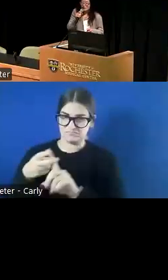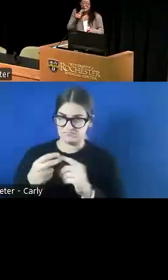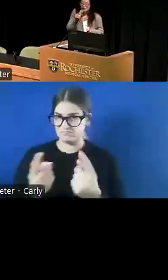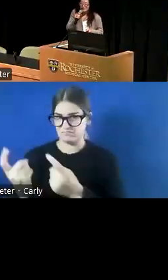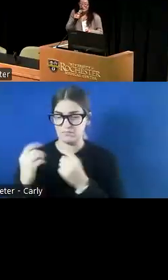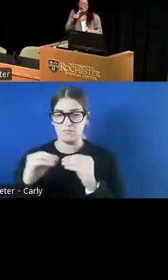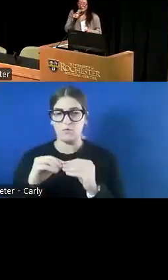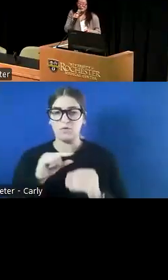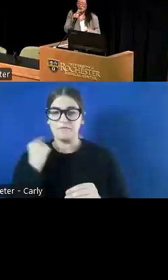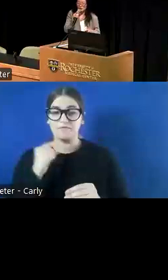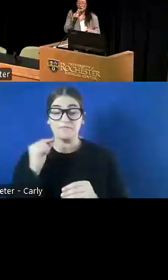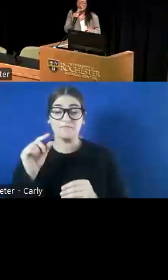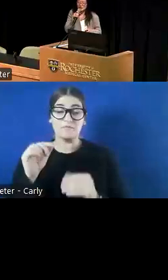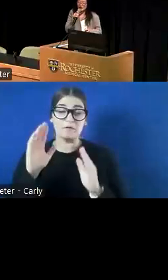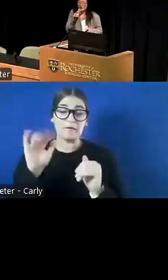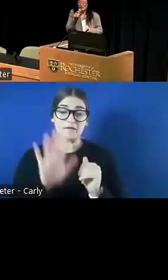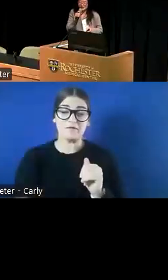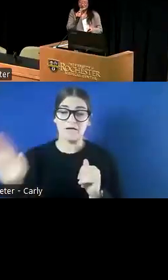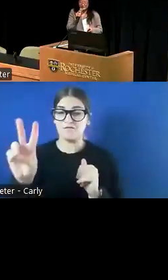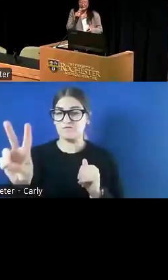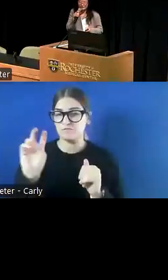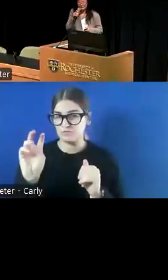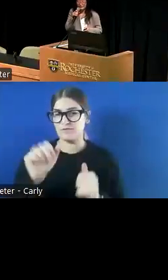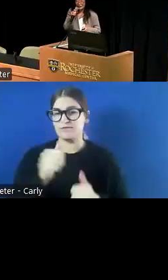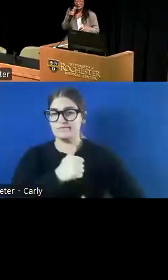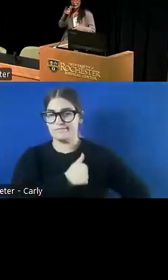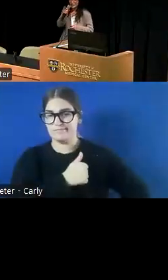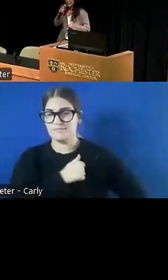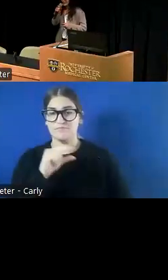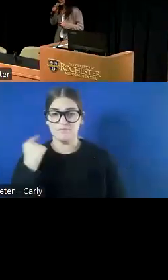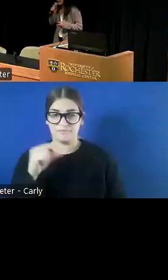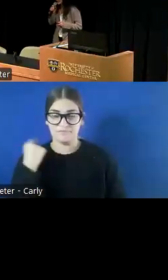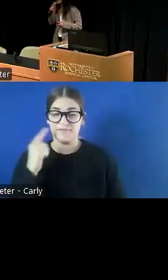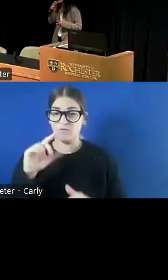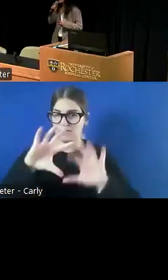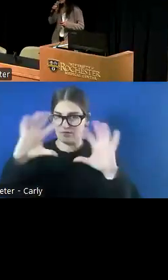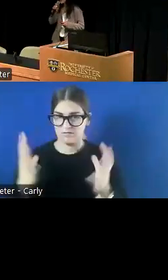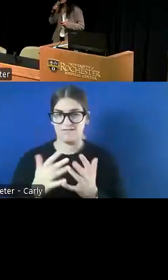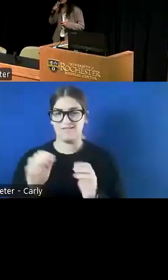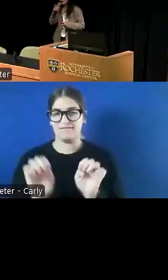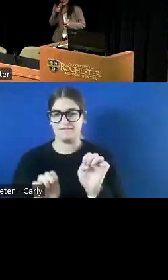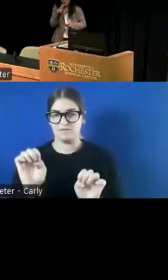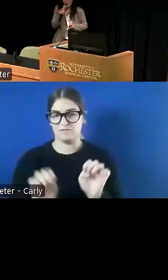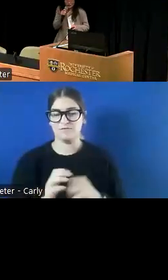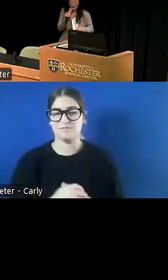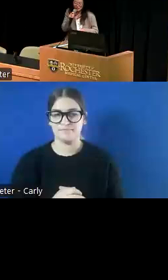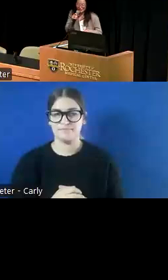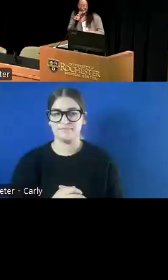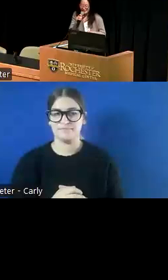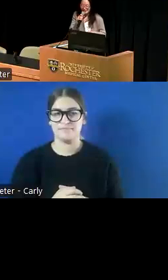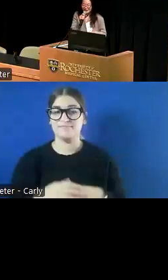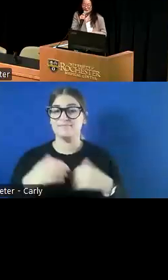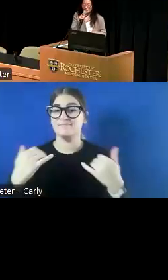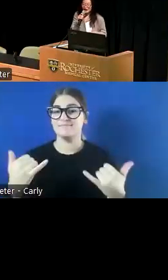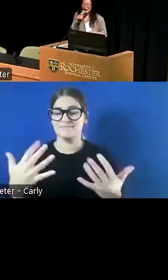about 200 military chaplains total for this evaluation. So now I'd like to transition over to a project that is